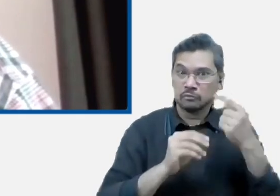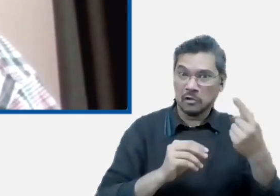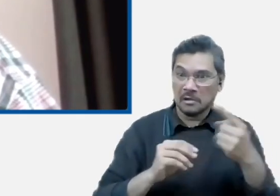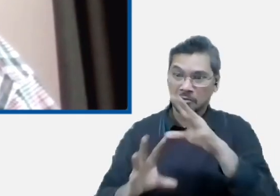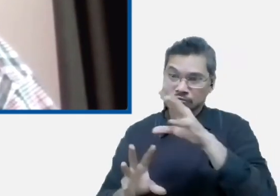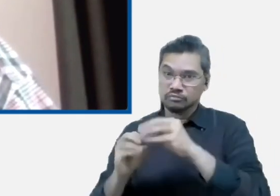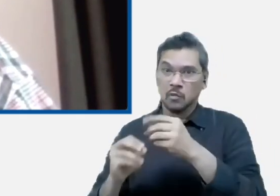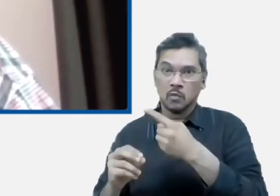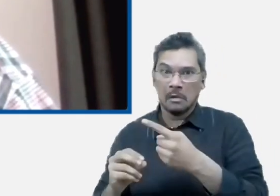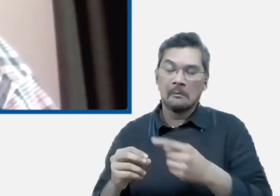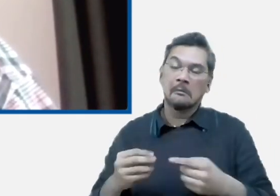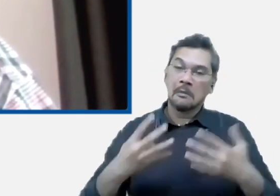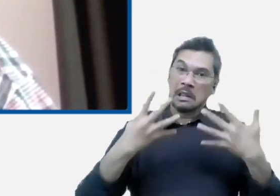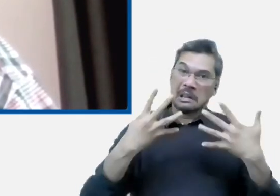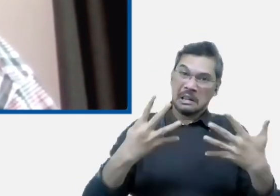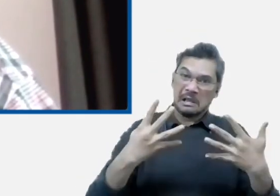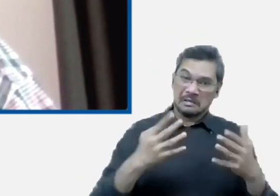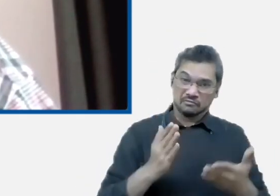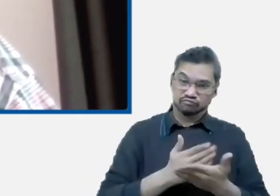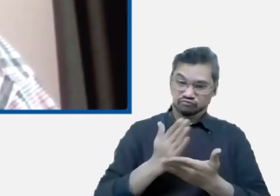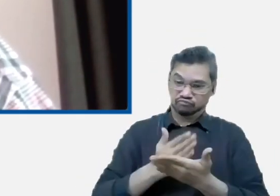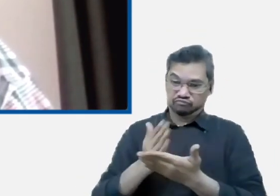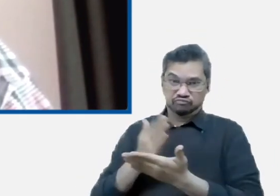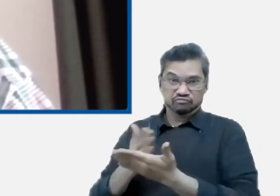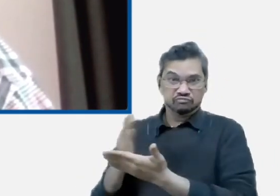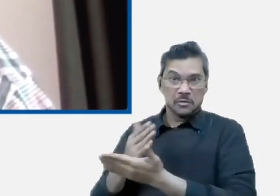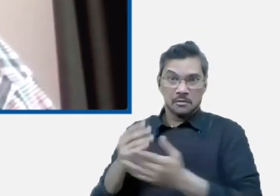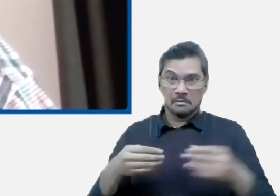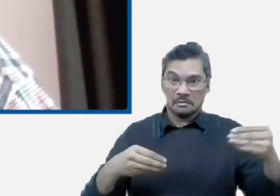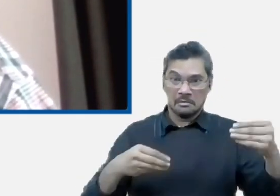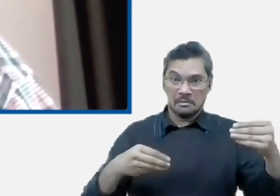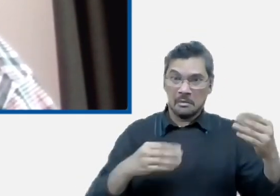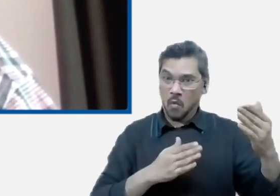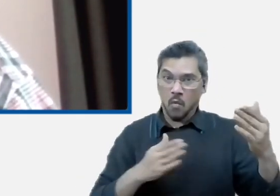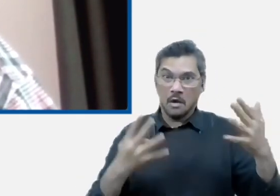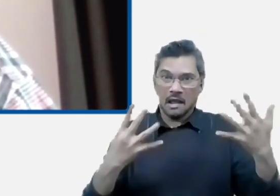drafting committee will look into and see what you can do about it. But otherwise, I think